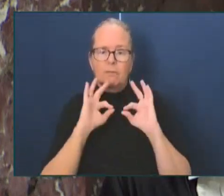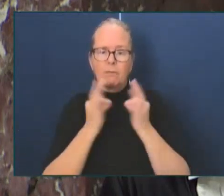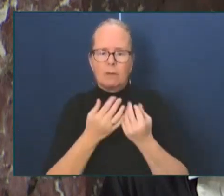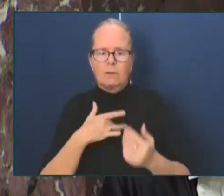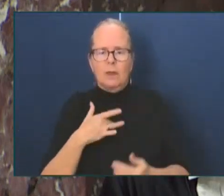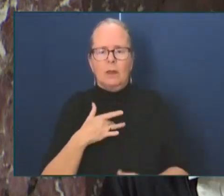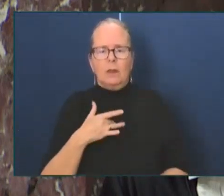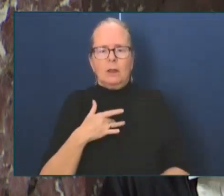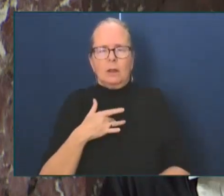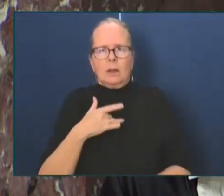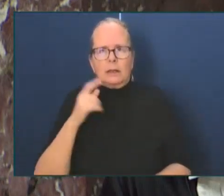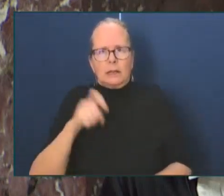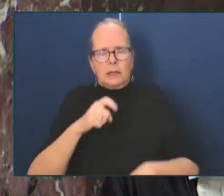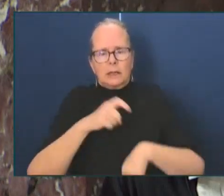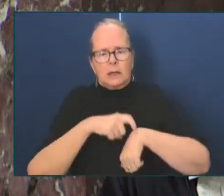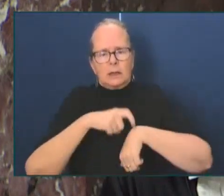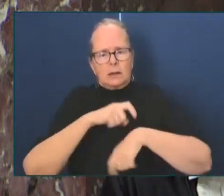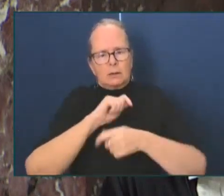many...